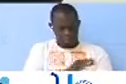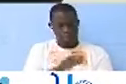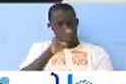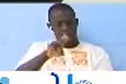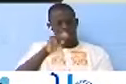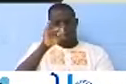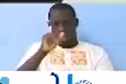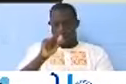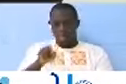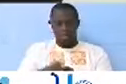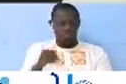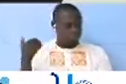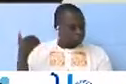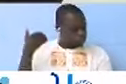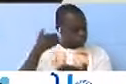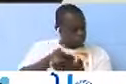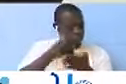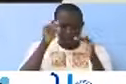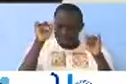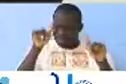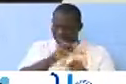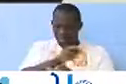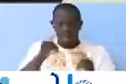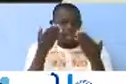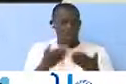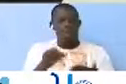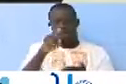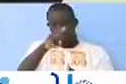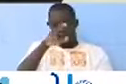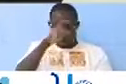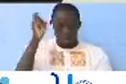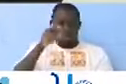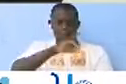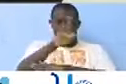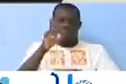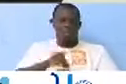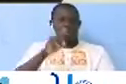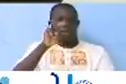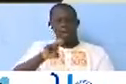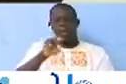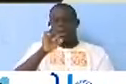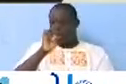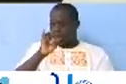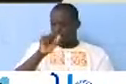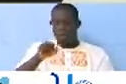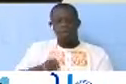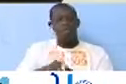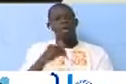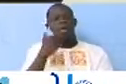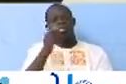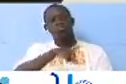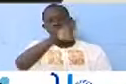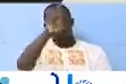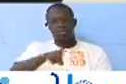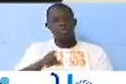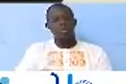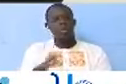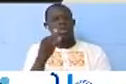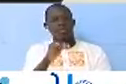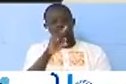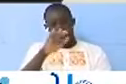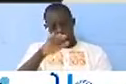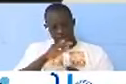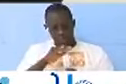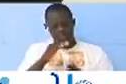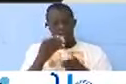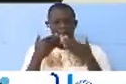the NIA. So I'm trying to ask you whether or not you have received information in the course of your work there as to who these notorious torturers